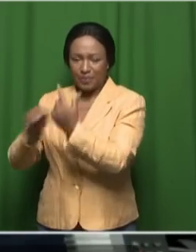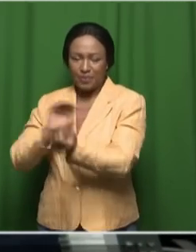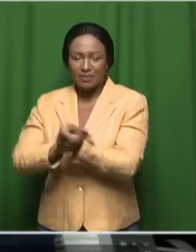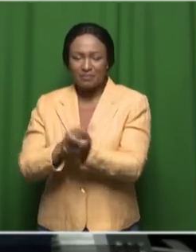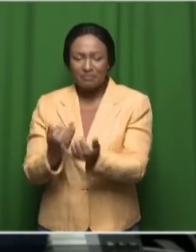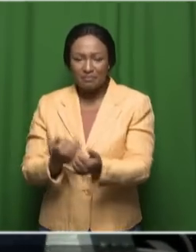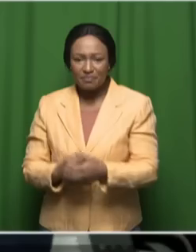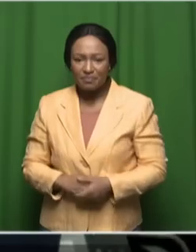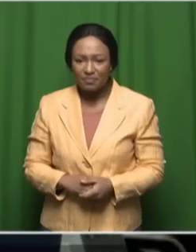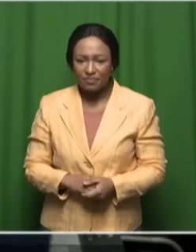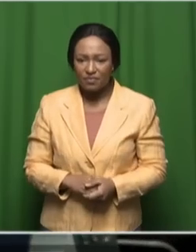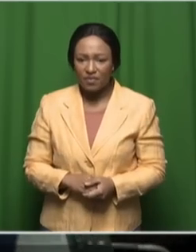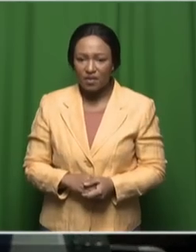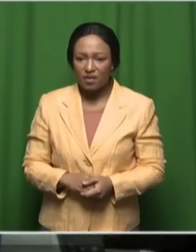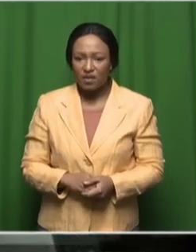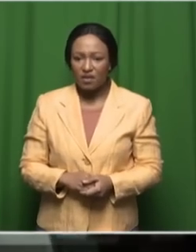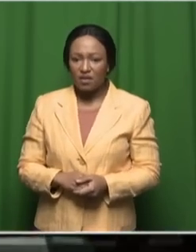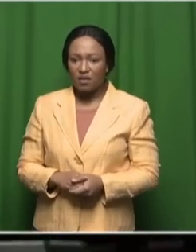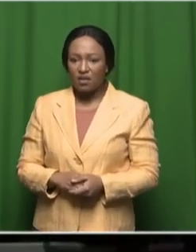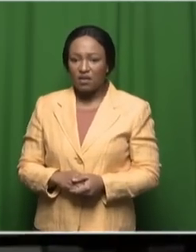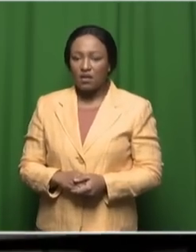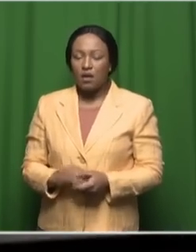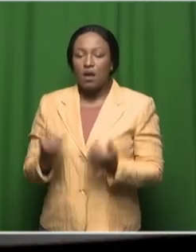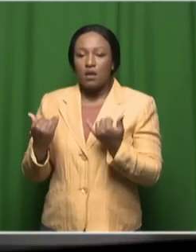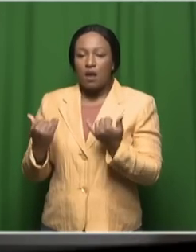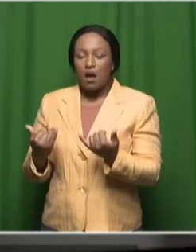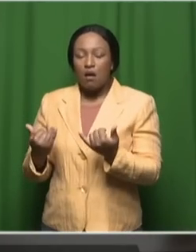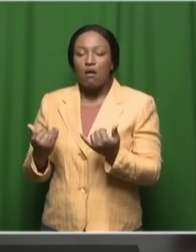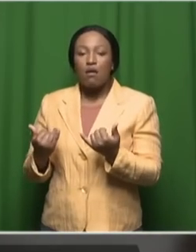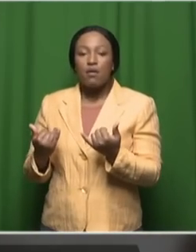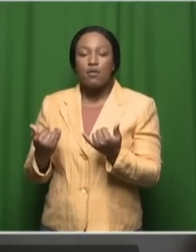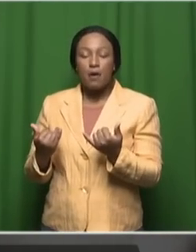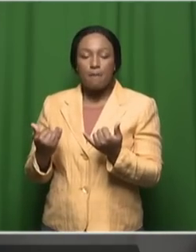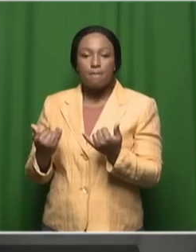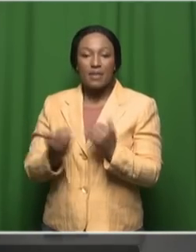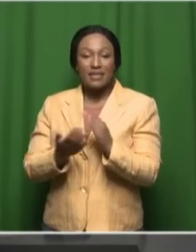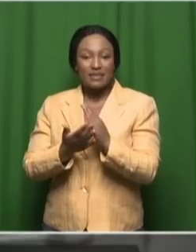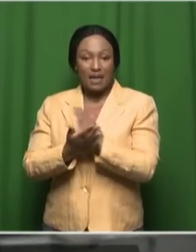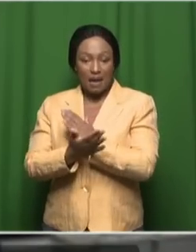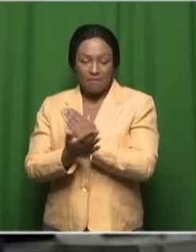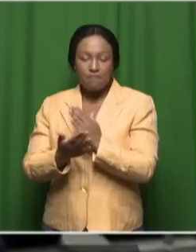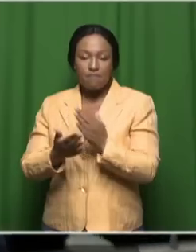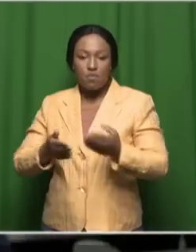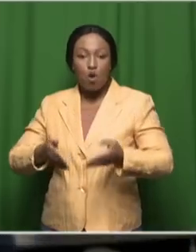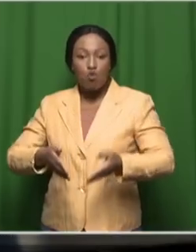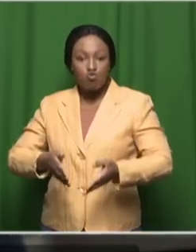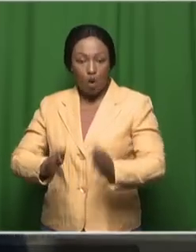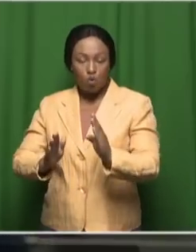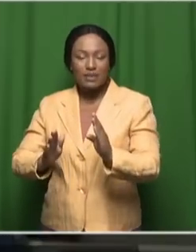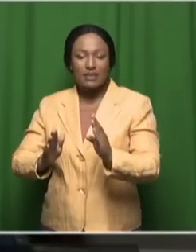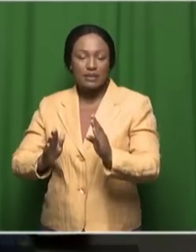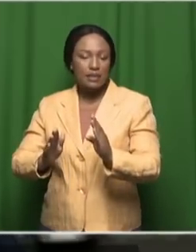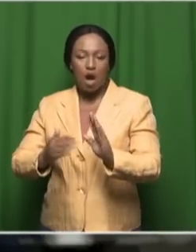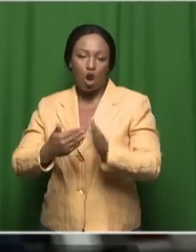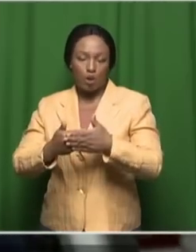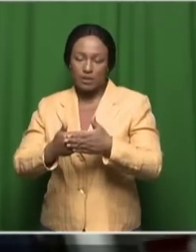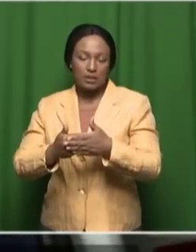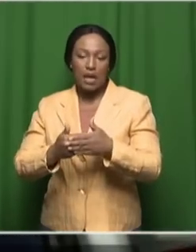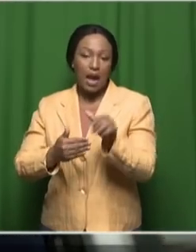weather? Currently, no roads are closed, but we do have some where we say they have to drive with caution, and it's mostly